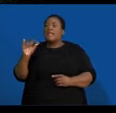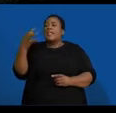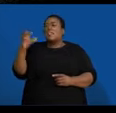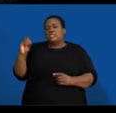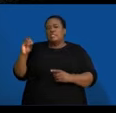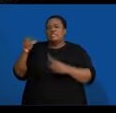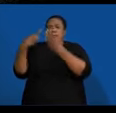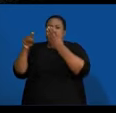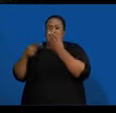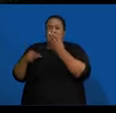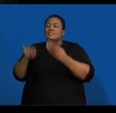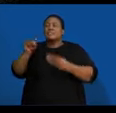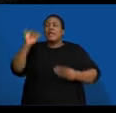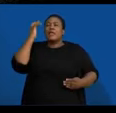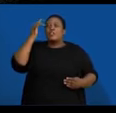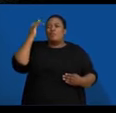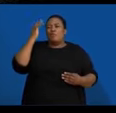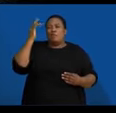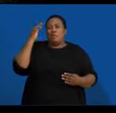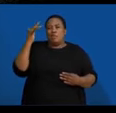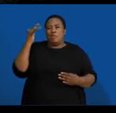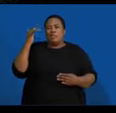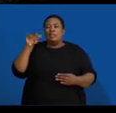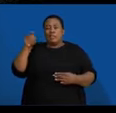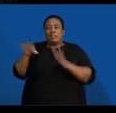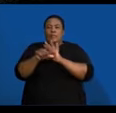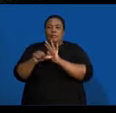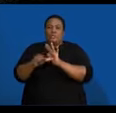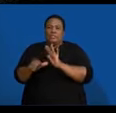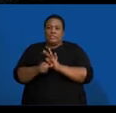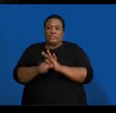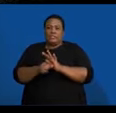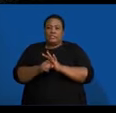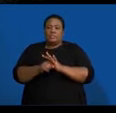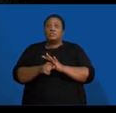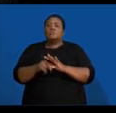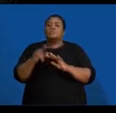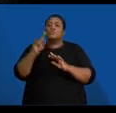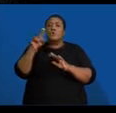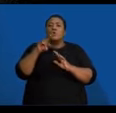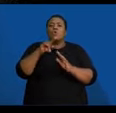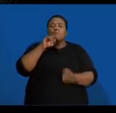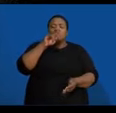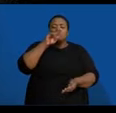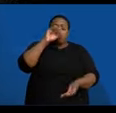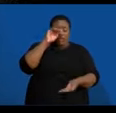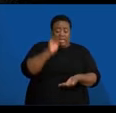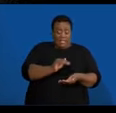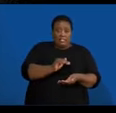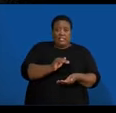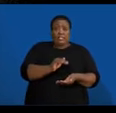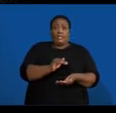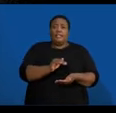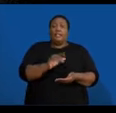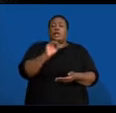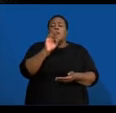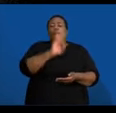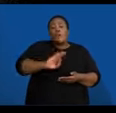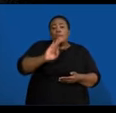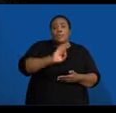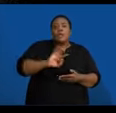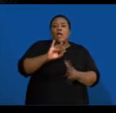the theory of geometry. That's what we're talking about here. So your reduction formulae, your identities, and all